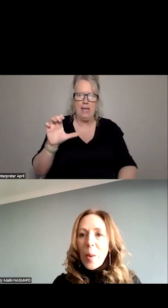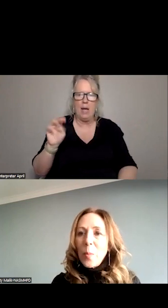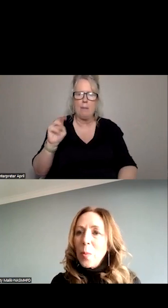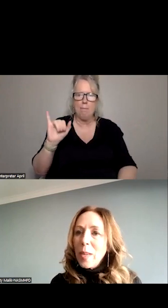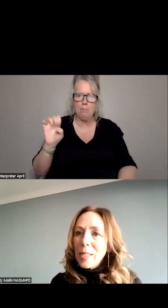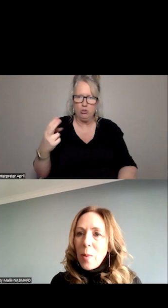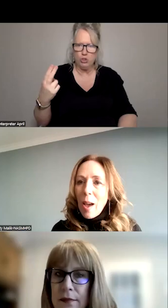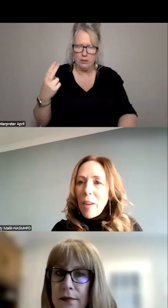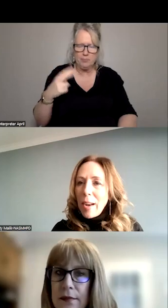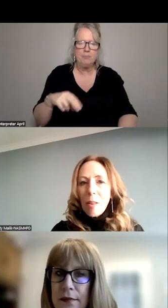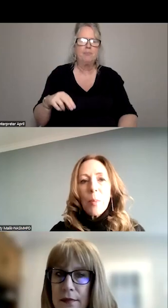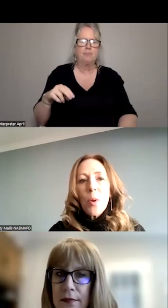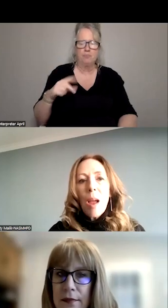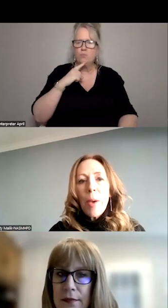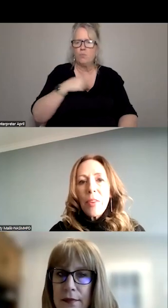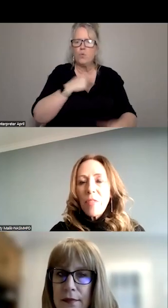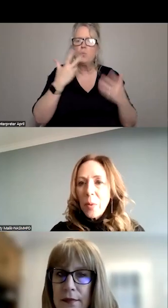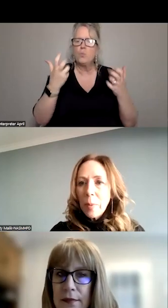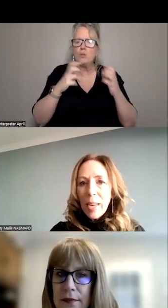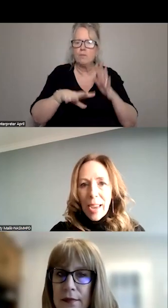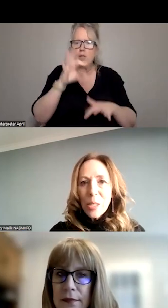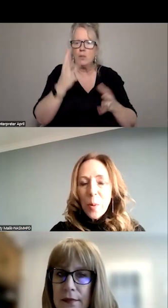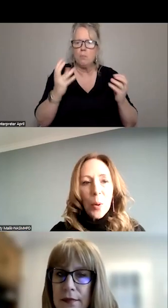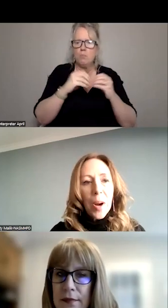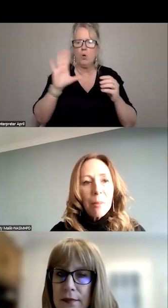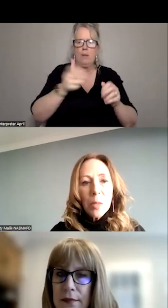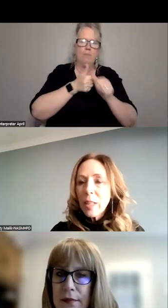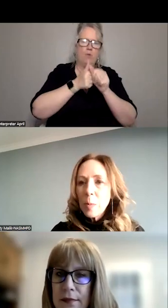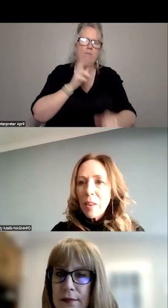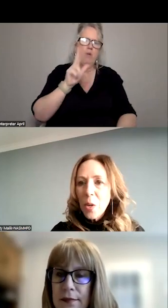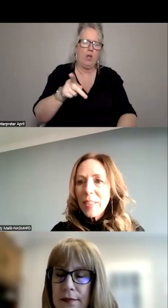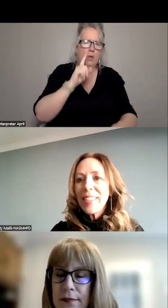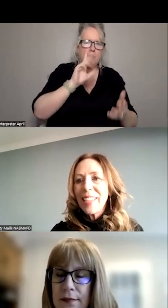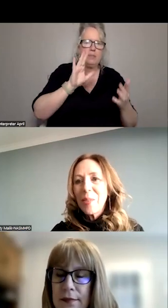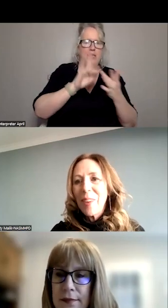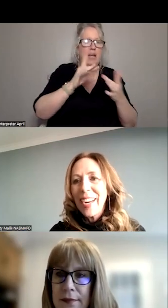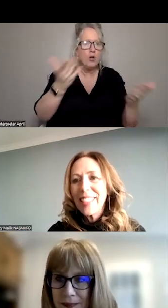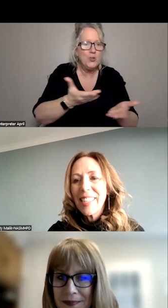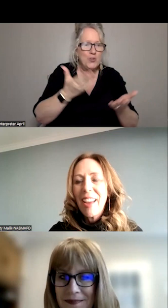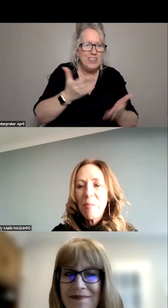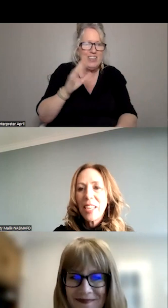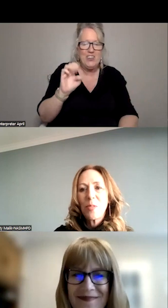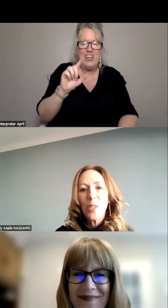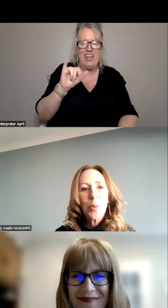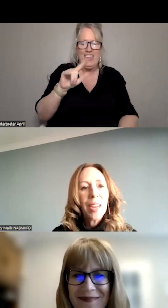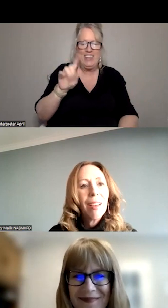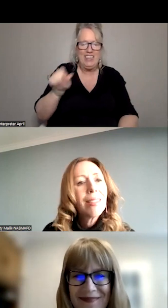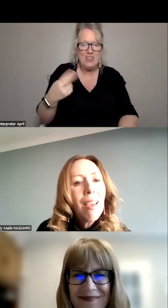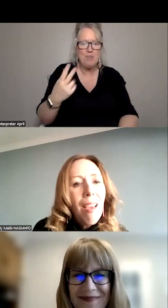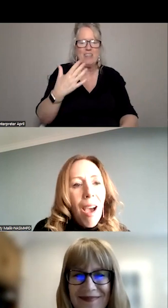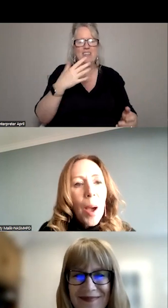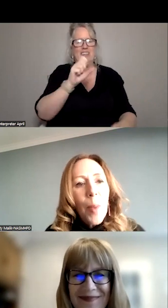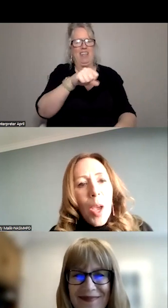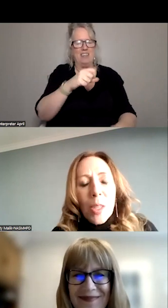And we wanted to find out a little bit more about their Follow-Up Connect program. So Elizabeth, are you with us? Yes, great. Thanks for joining